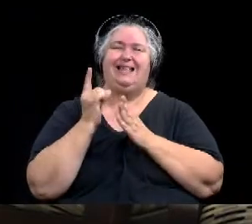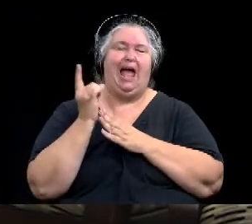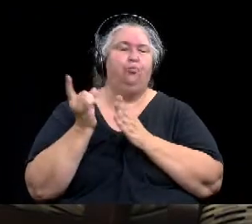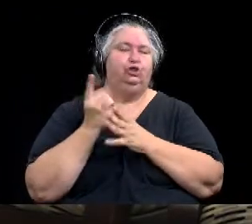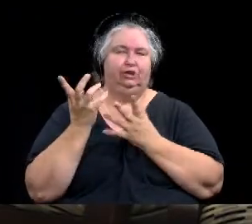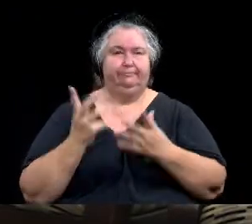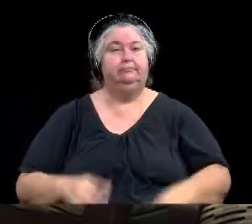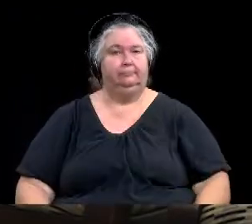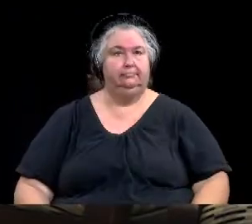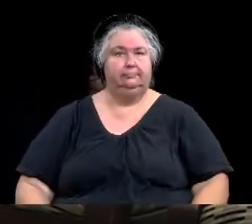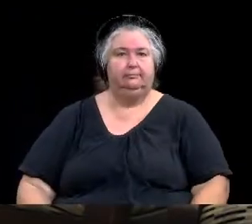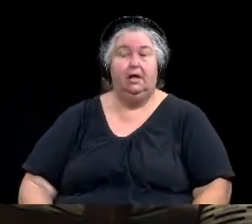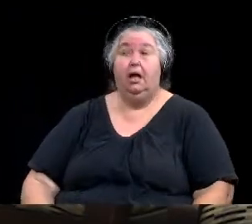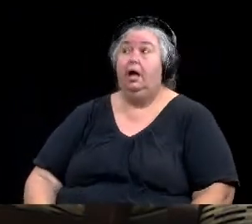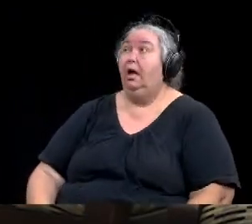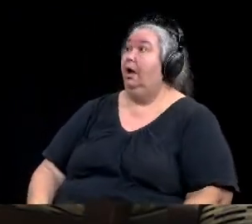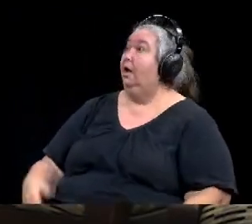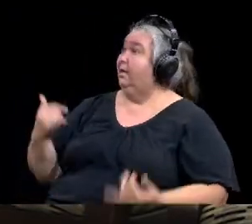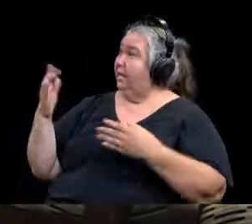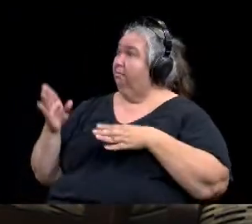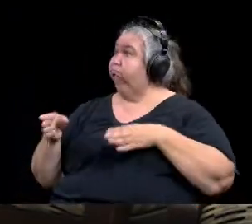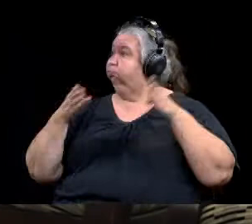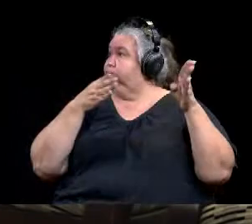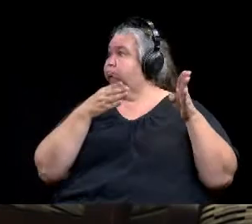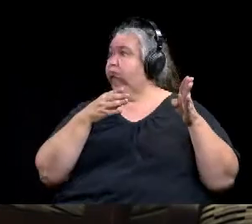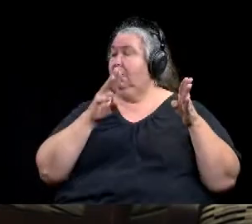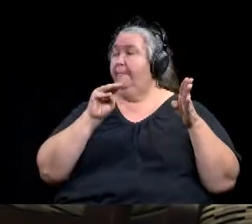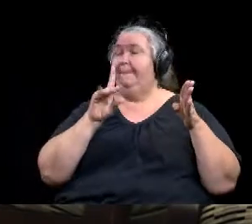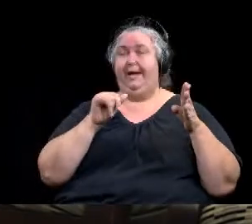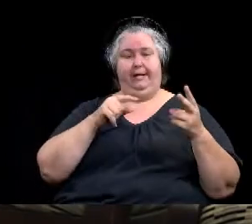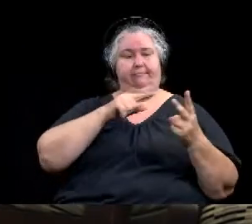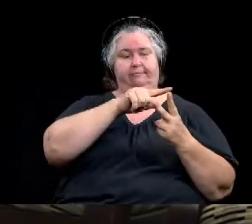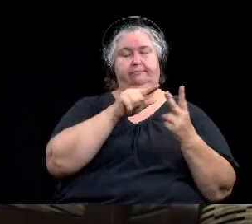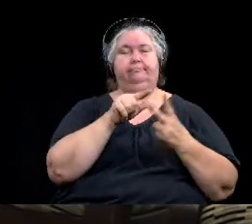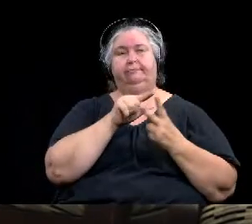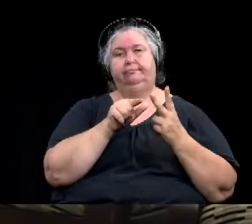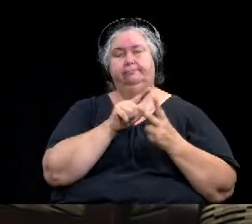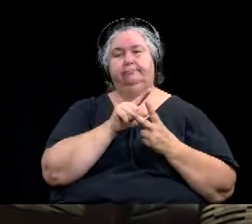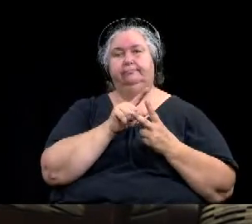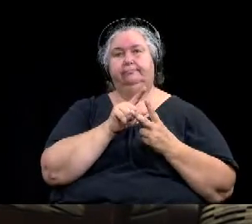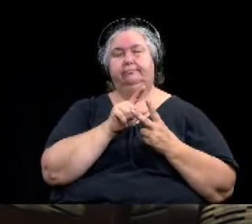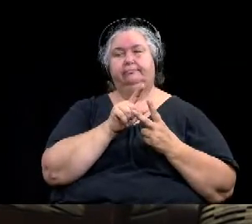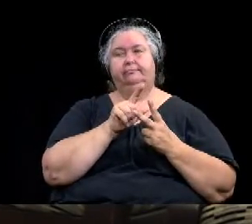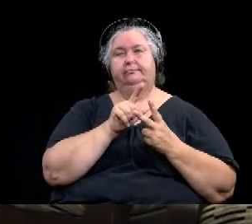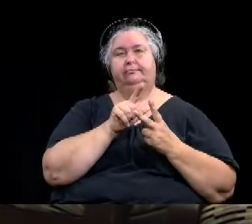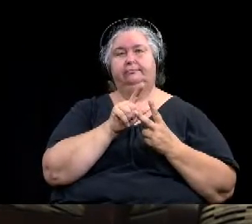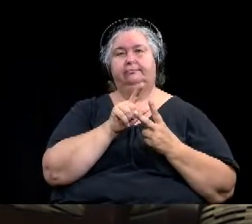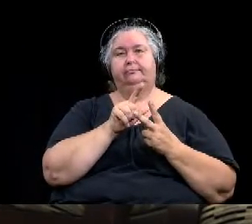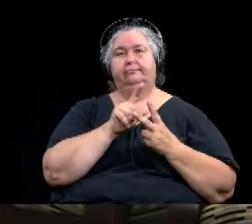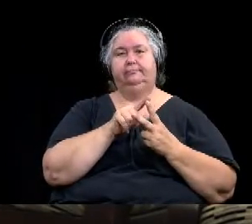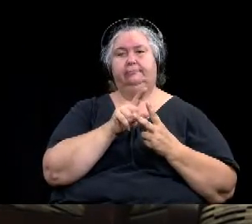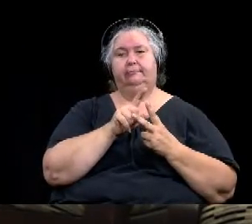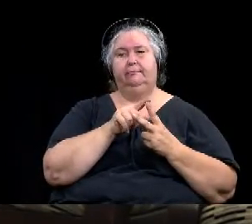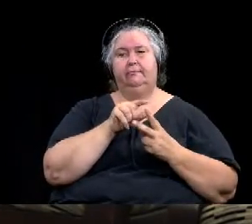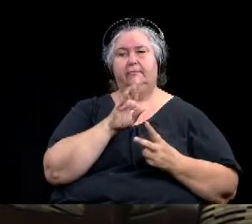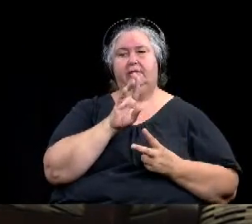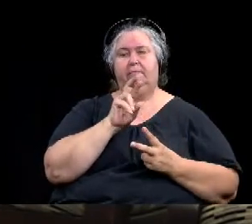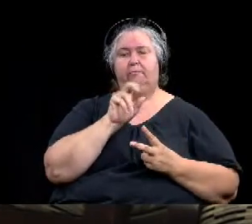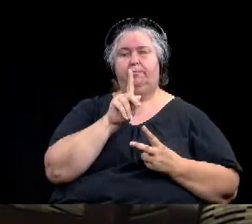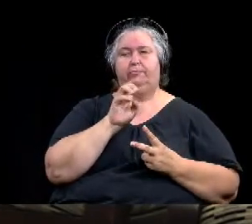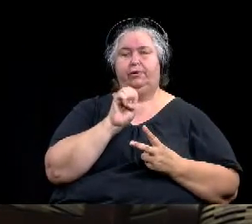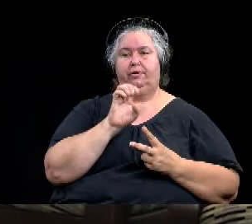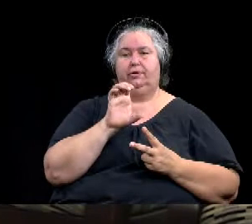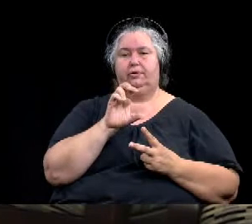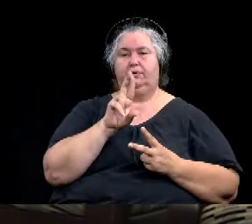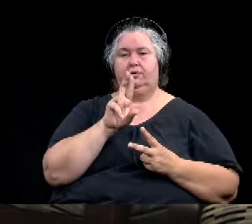Okay, we're going to shift now and go to the media calls that we have. We have two participants from the local media on the line. We have Brooke Crum from the Waco